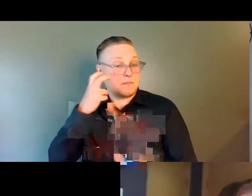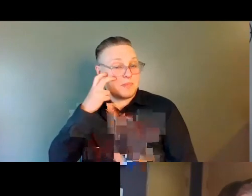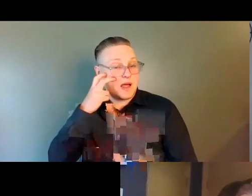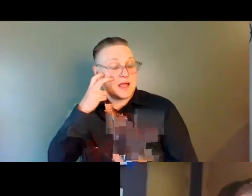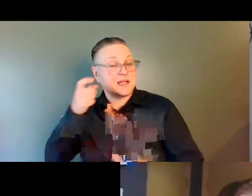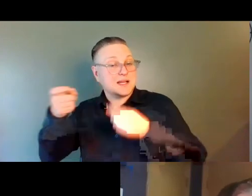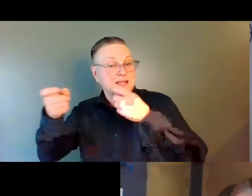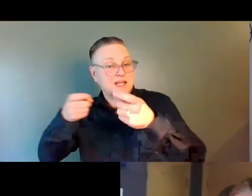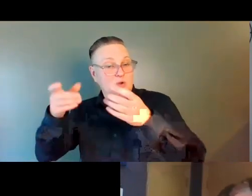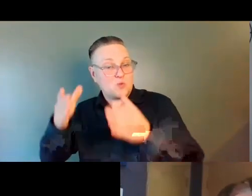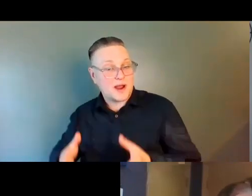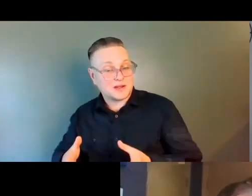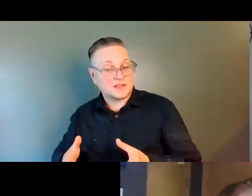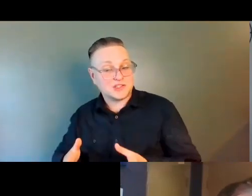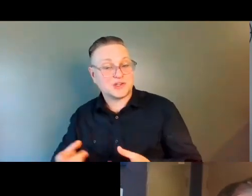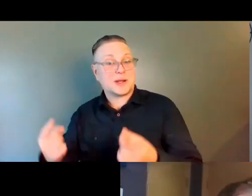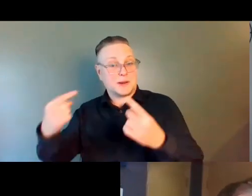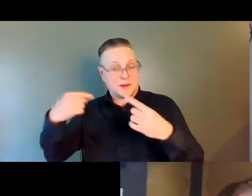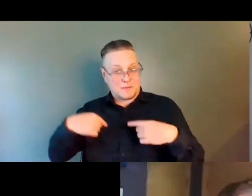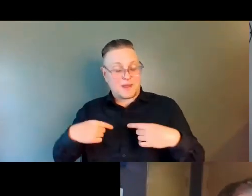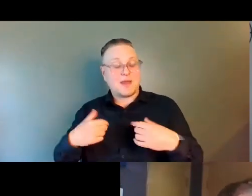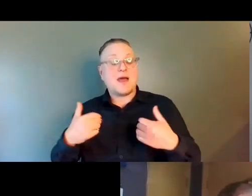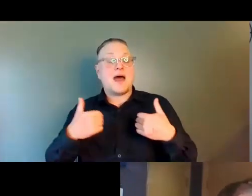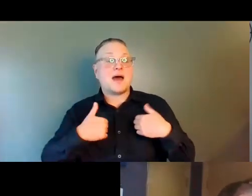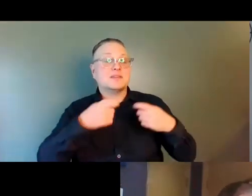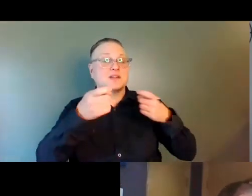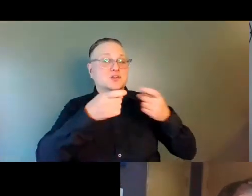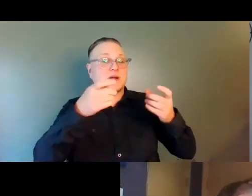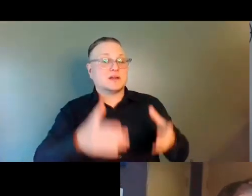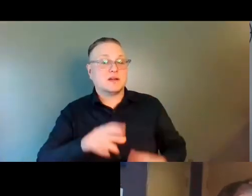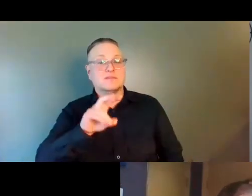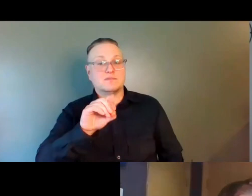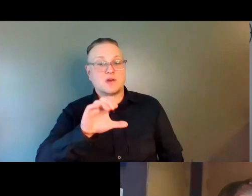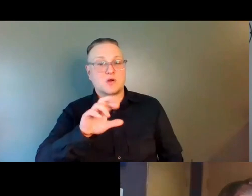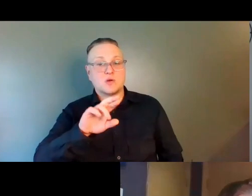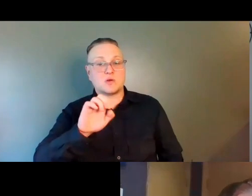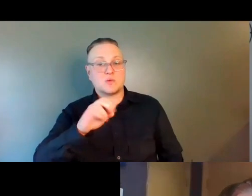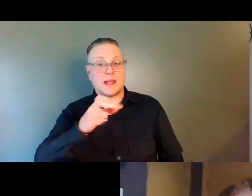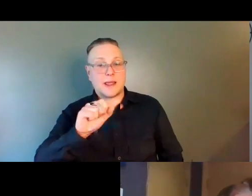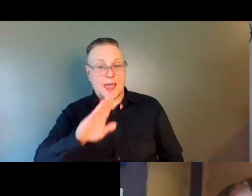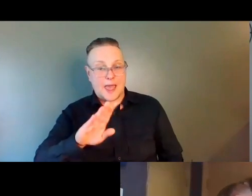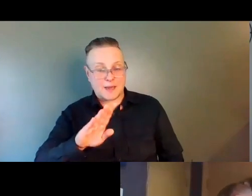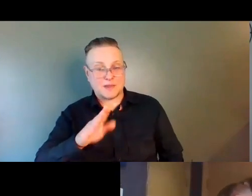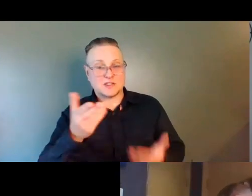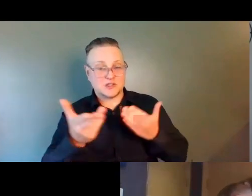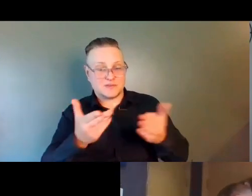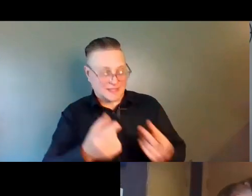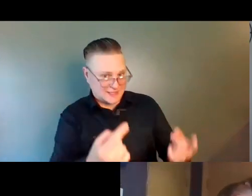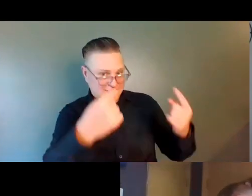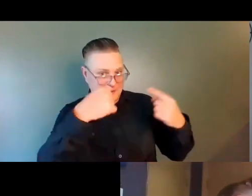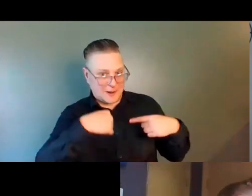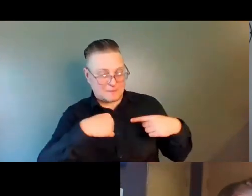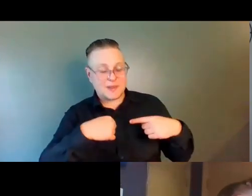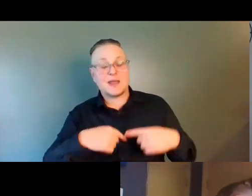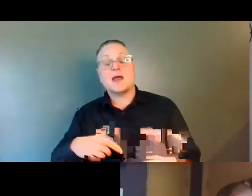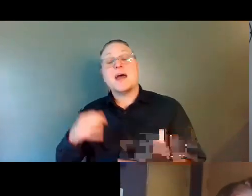if I pronounced that wrong, and Director of Vocational Rehabilitation Services, Dee Torgerson. Finally, Friday, join